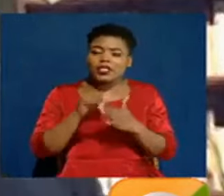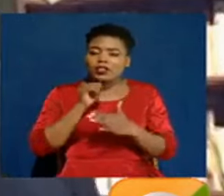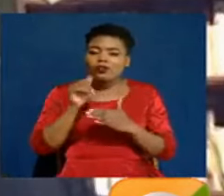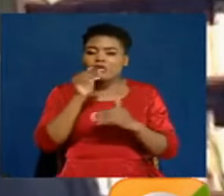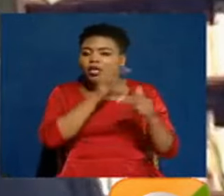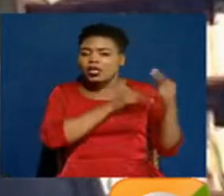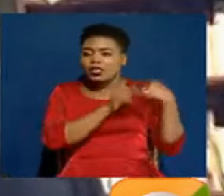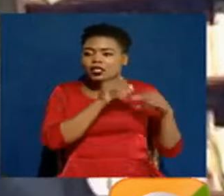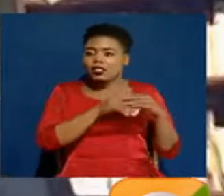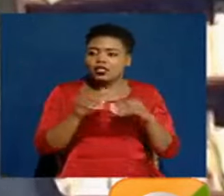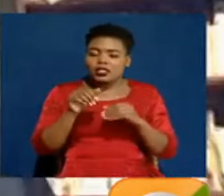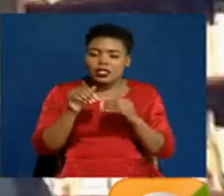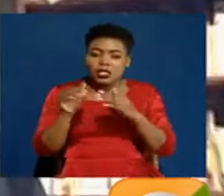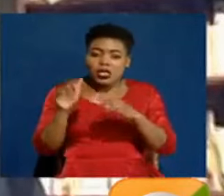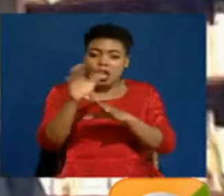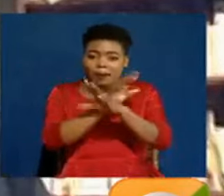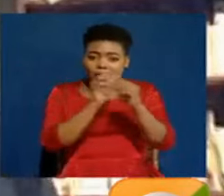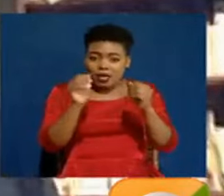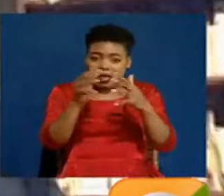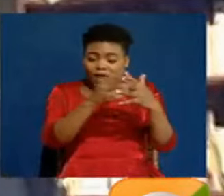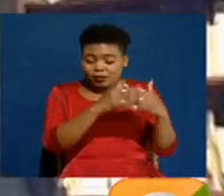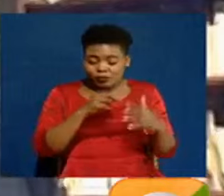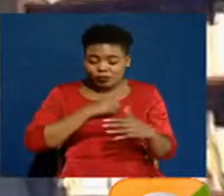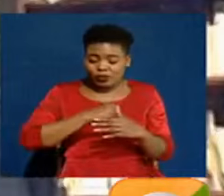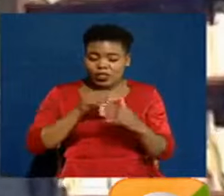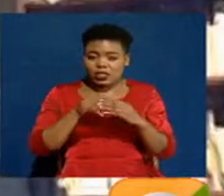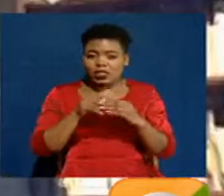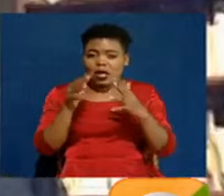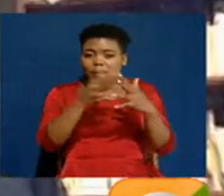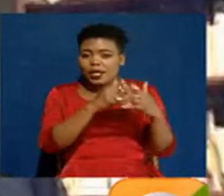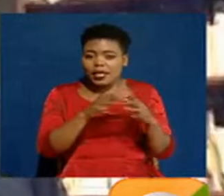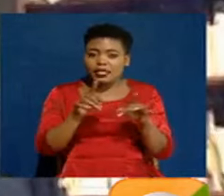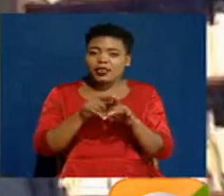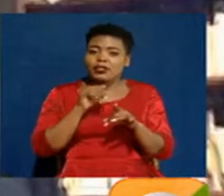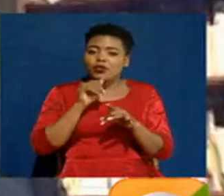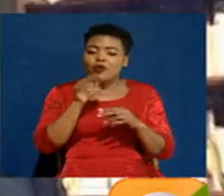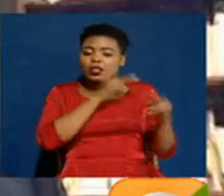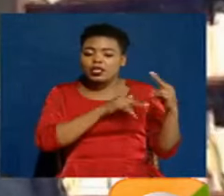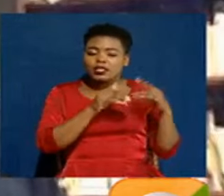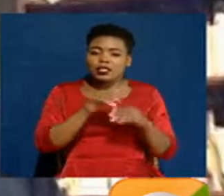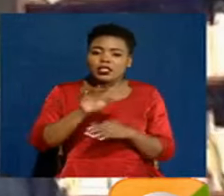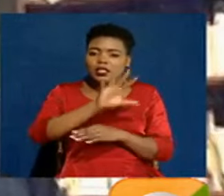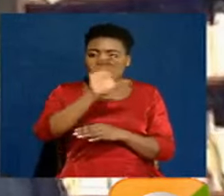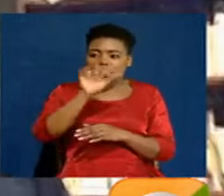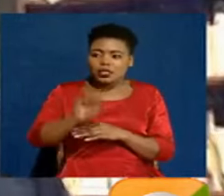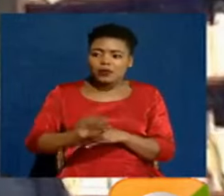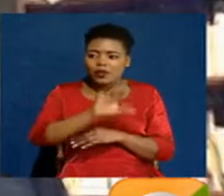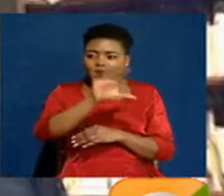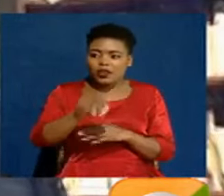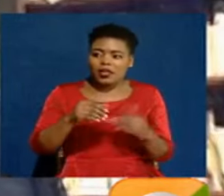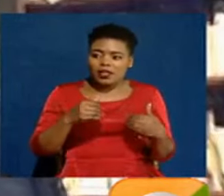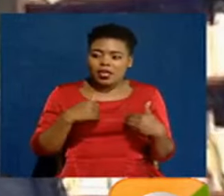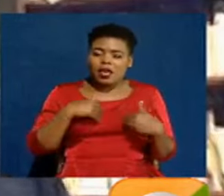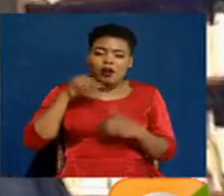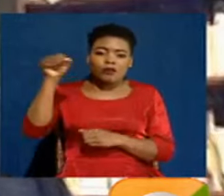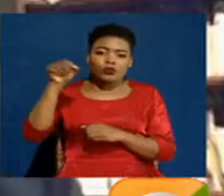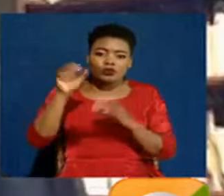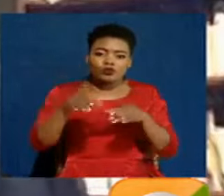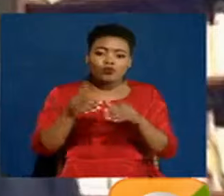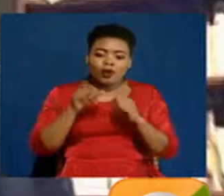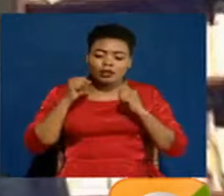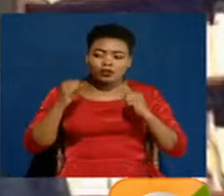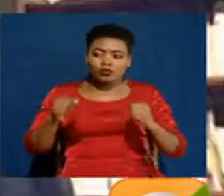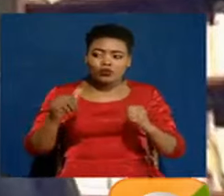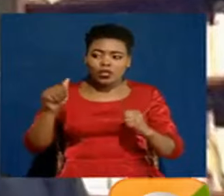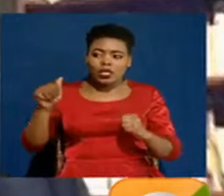not the history even in South Africa, just within our own continent. They have very, very steady political parties. The